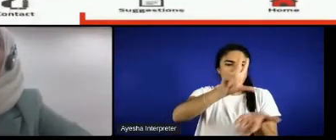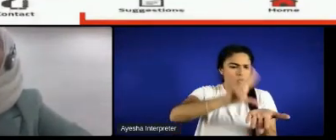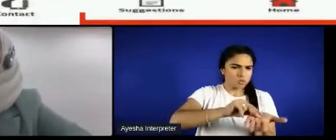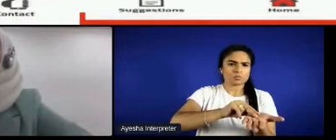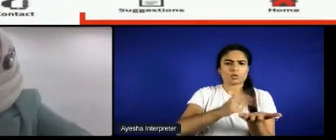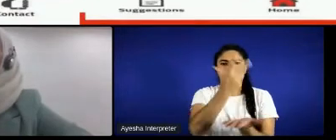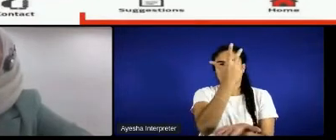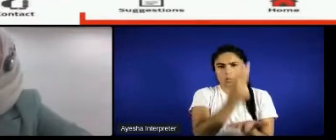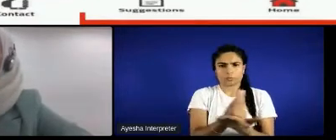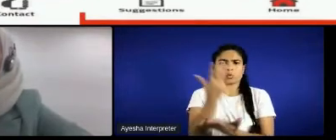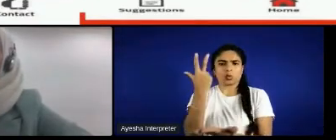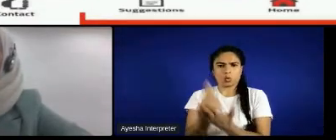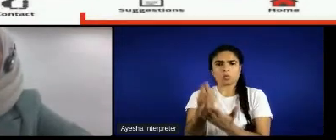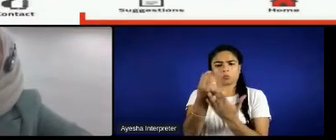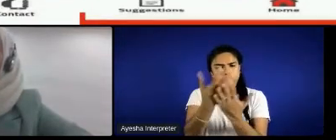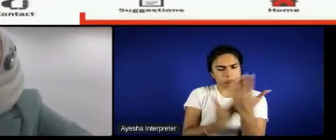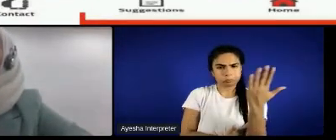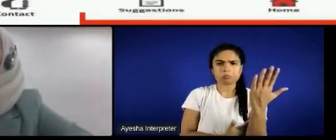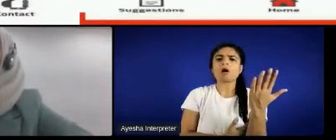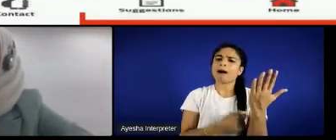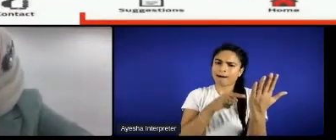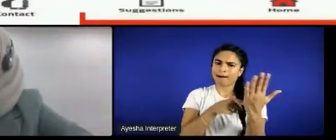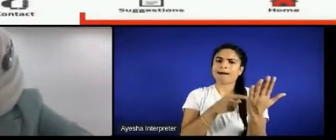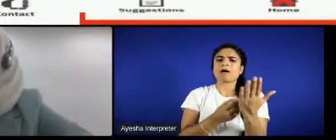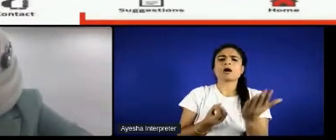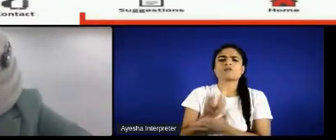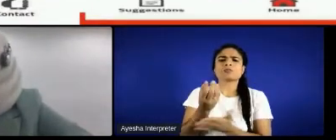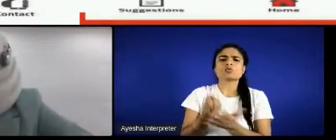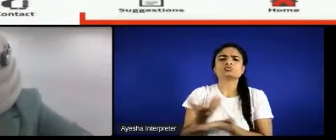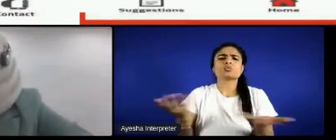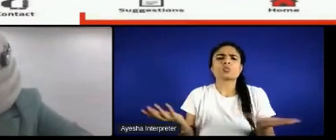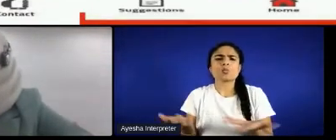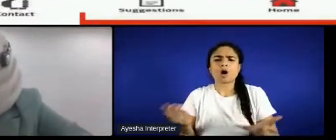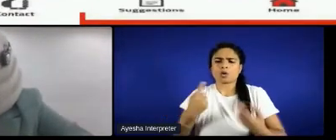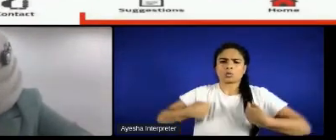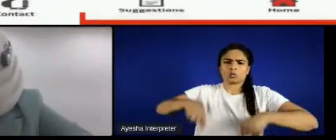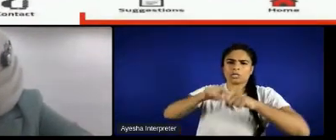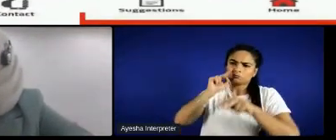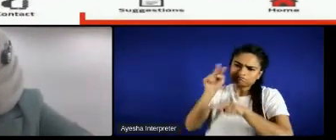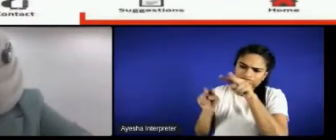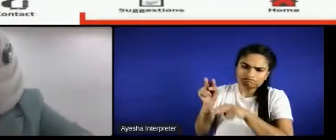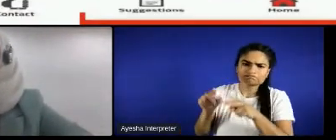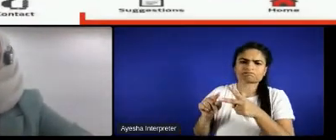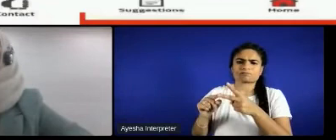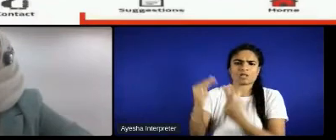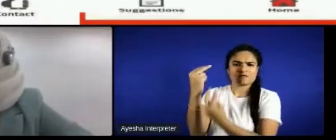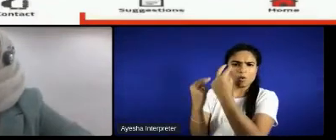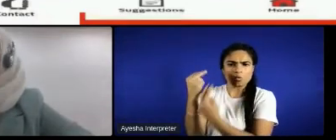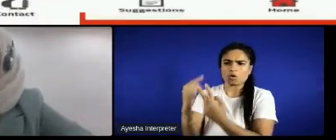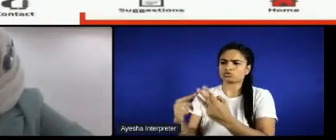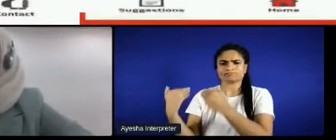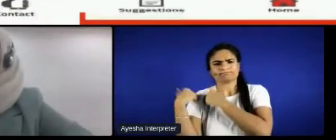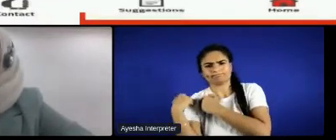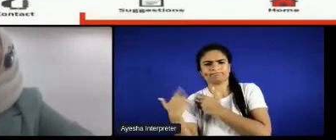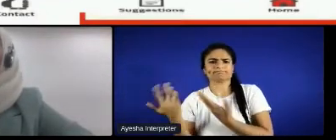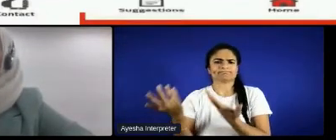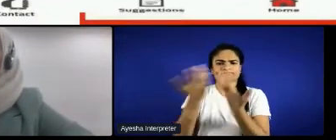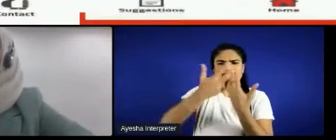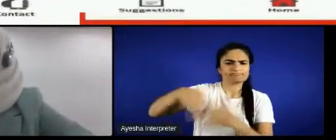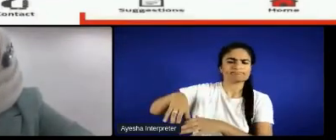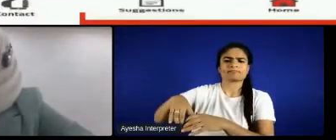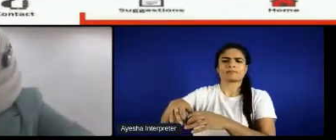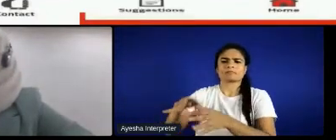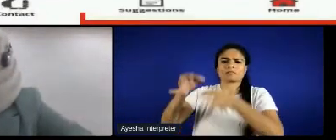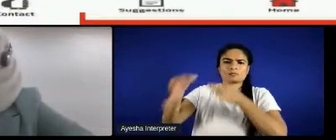and evaluation, the accountability mechanism, the remote monitoring. So the child or the adult can take a